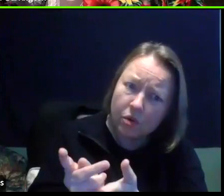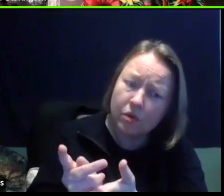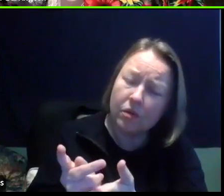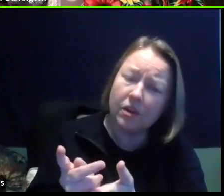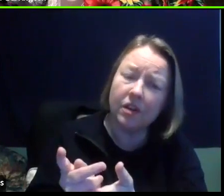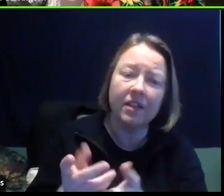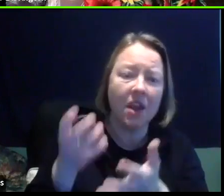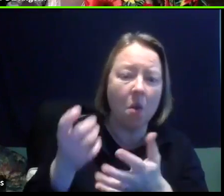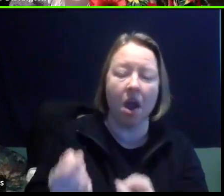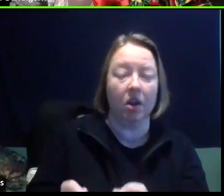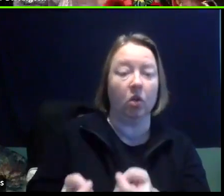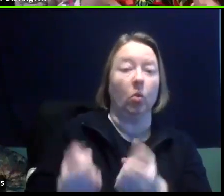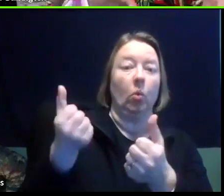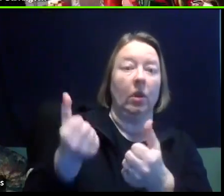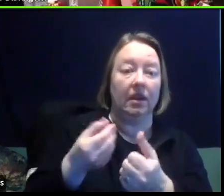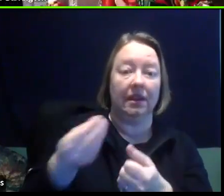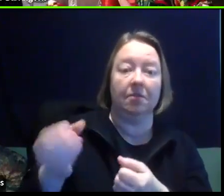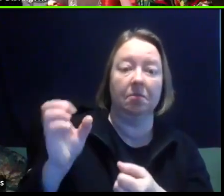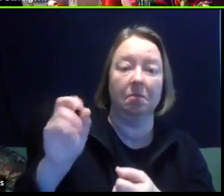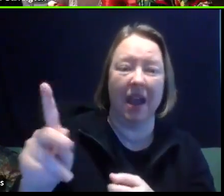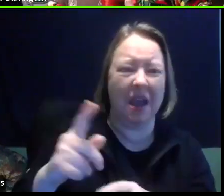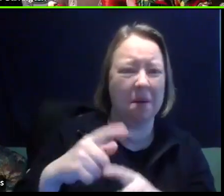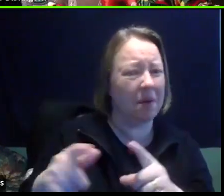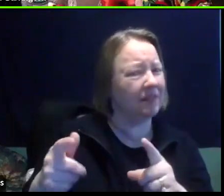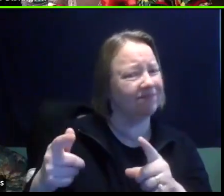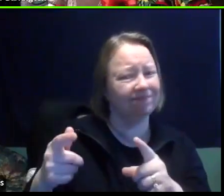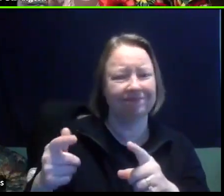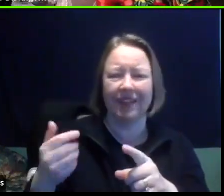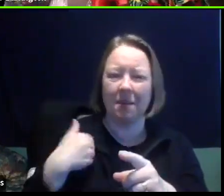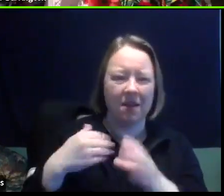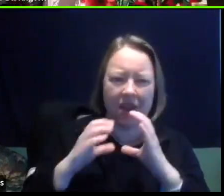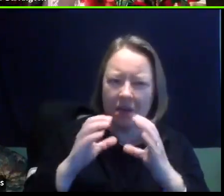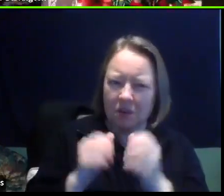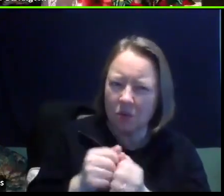quick turnaround. And yet I'm having this conversation with